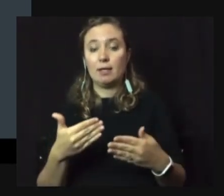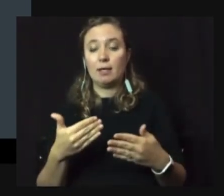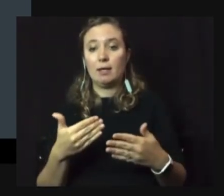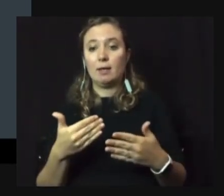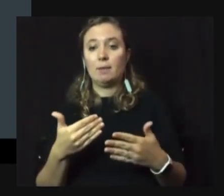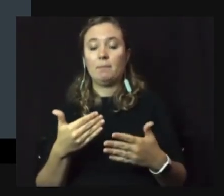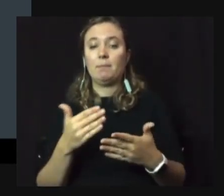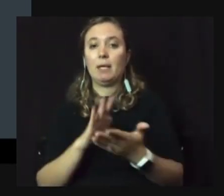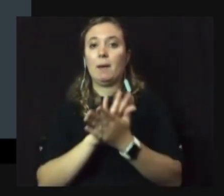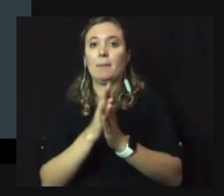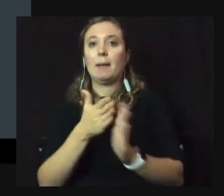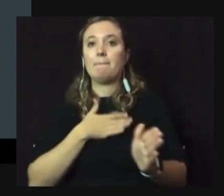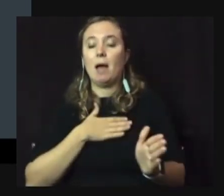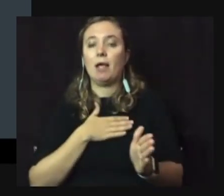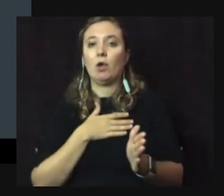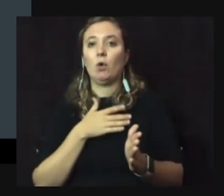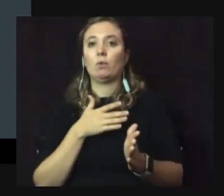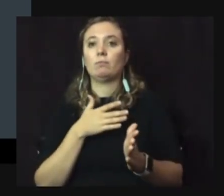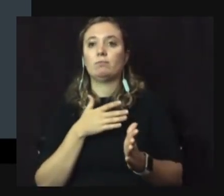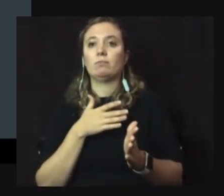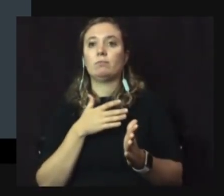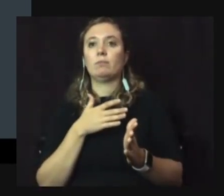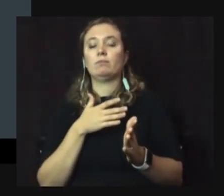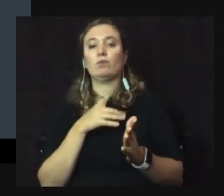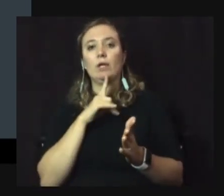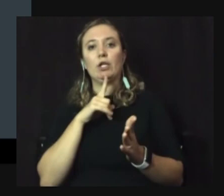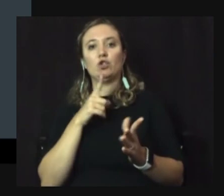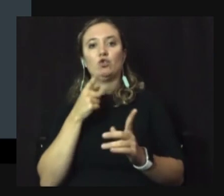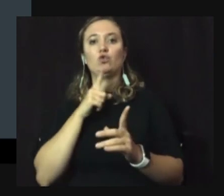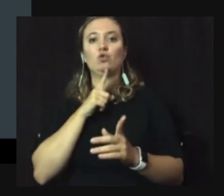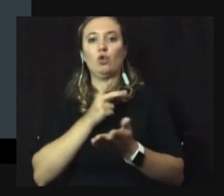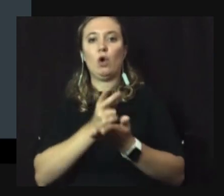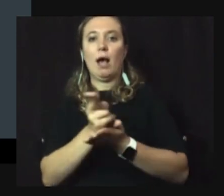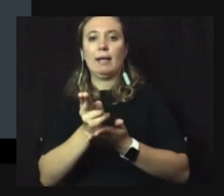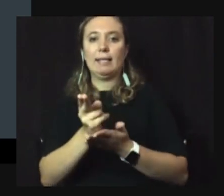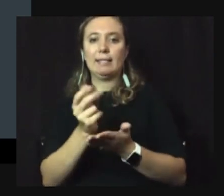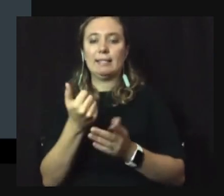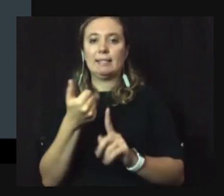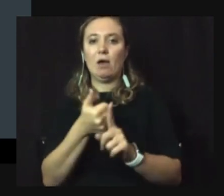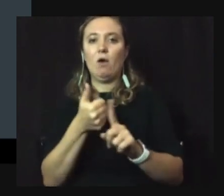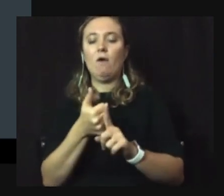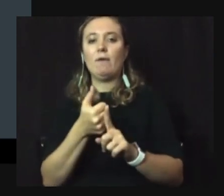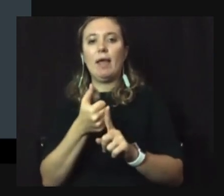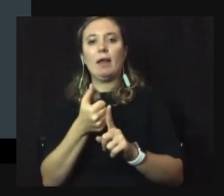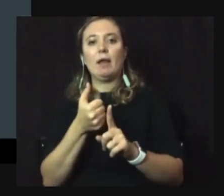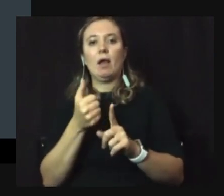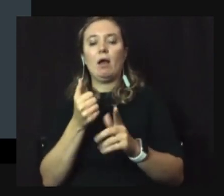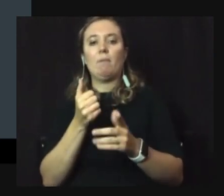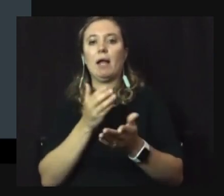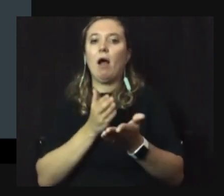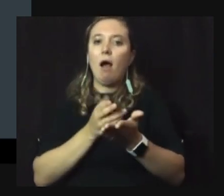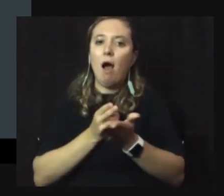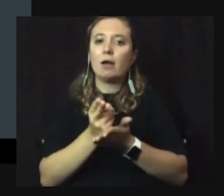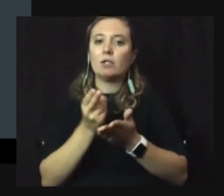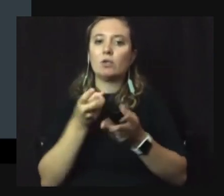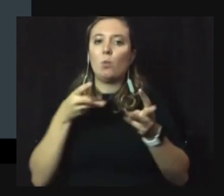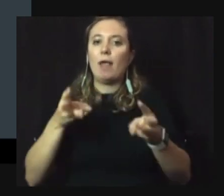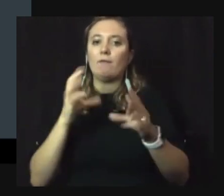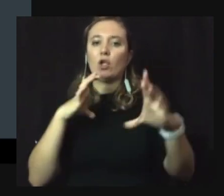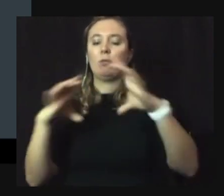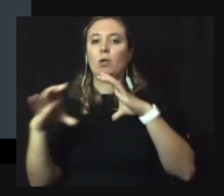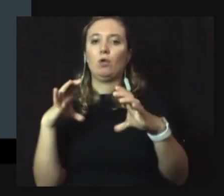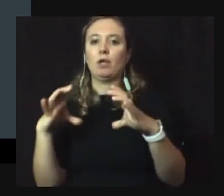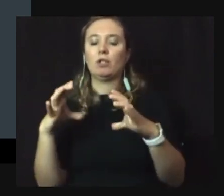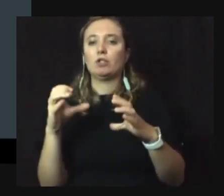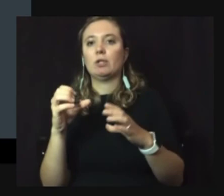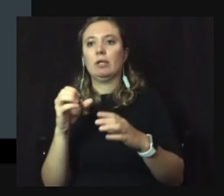of communication, and a lot of that has to do with writing, drawing, doodling. How do I want to express